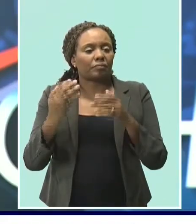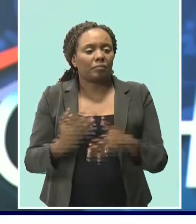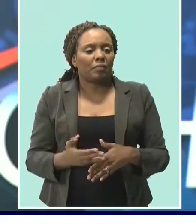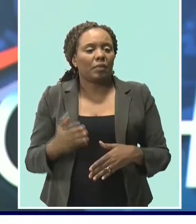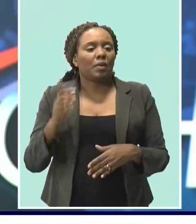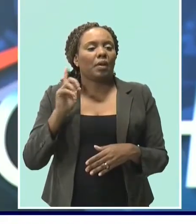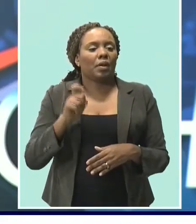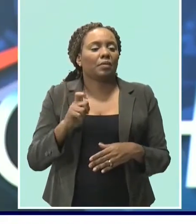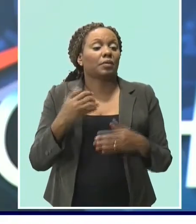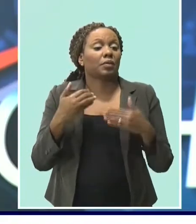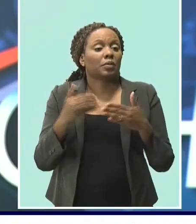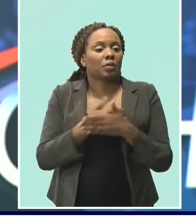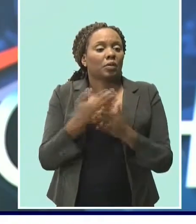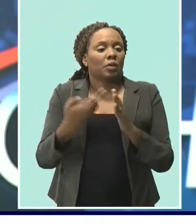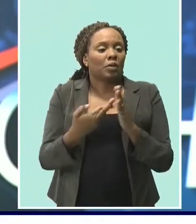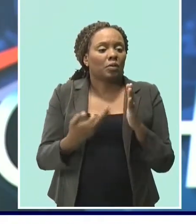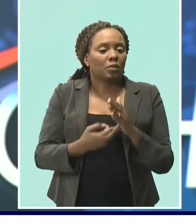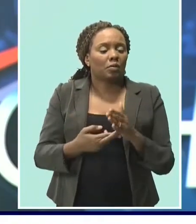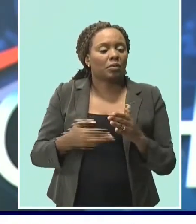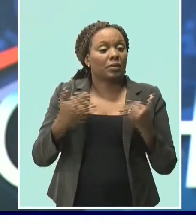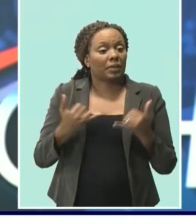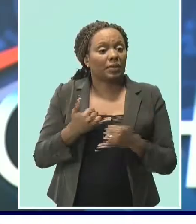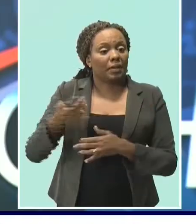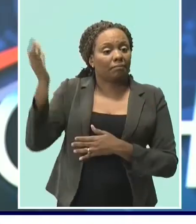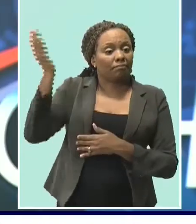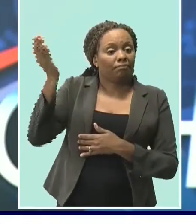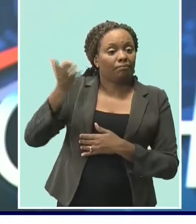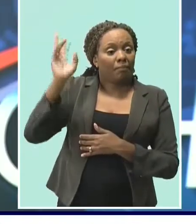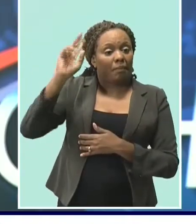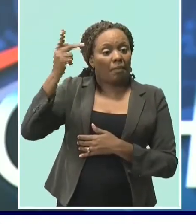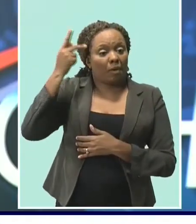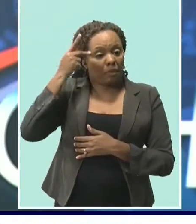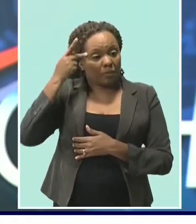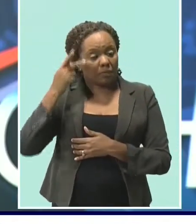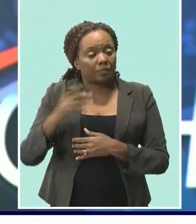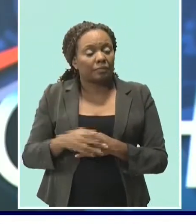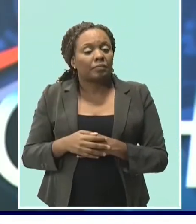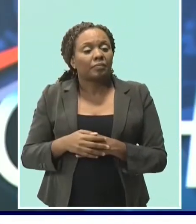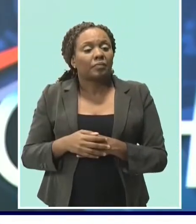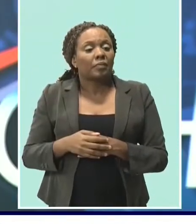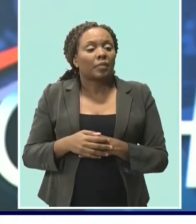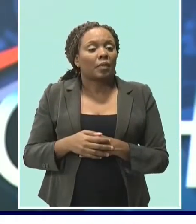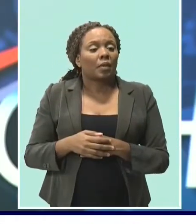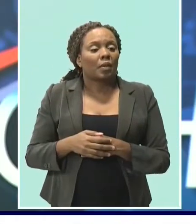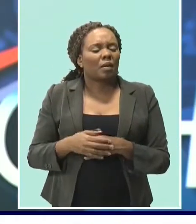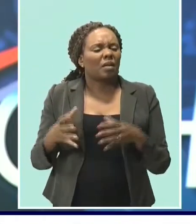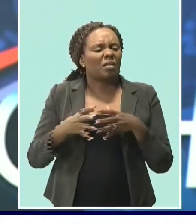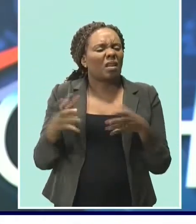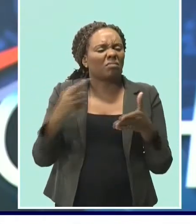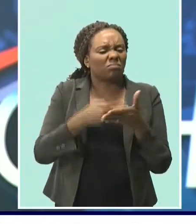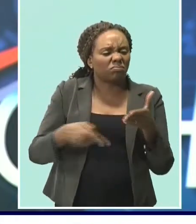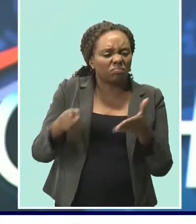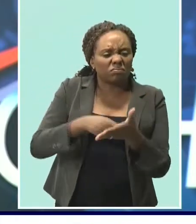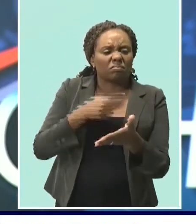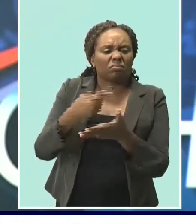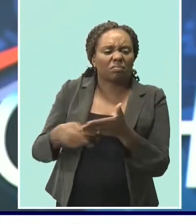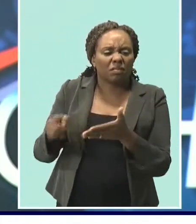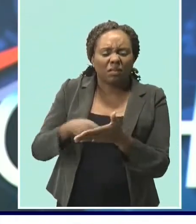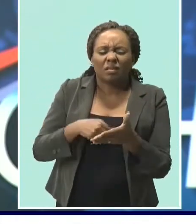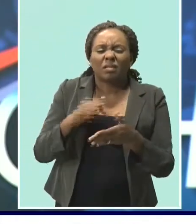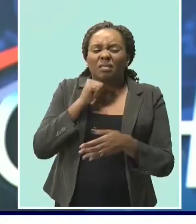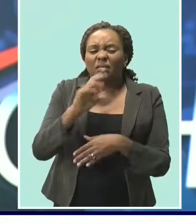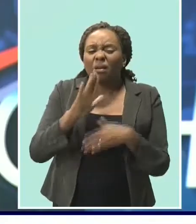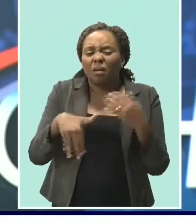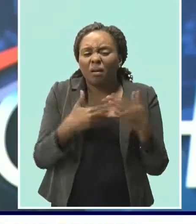during debate on the Public Transport Miscellaneous Provisions Bill 2020. She says while the sector has faced substantial criticism over